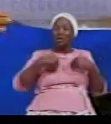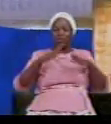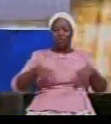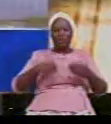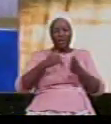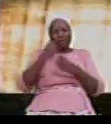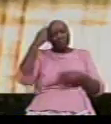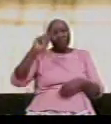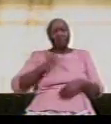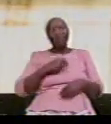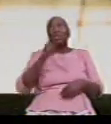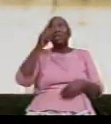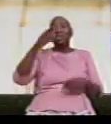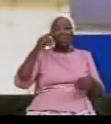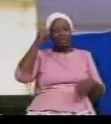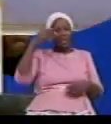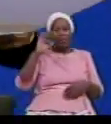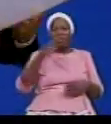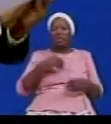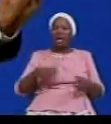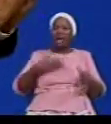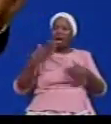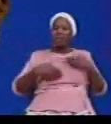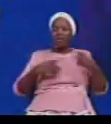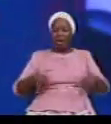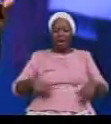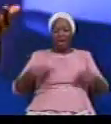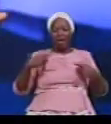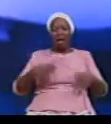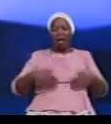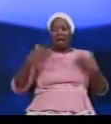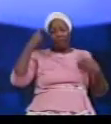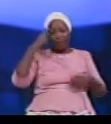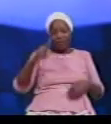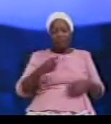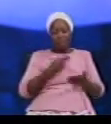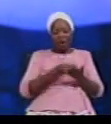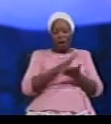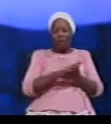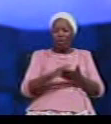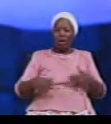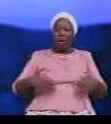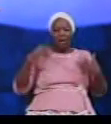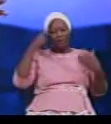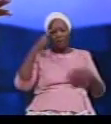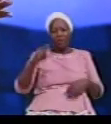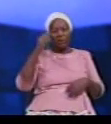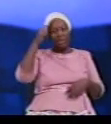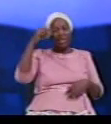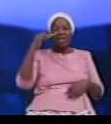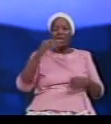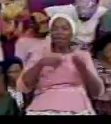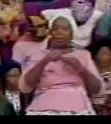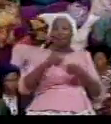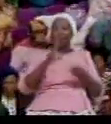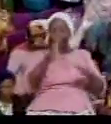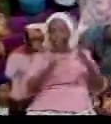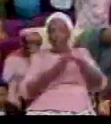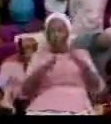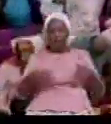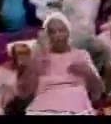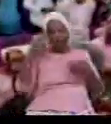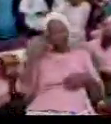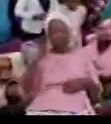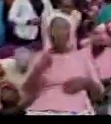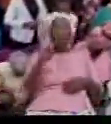thinks about a healthy life for you. It thinks about a holy life for you. It thinks about a humble life for you. It